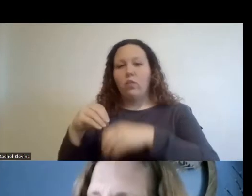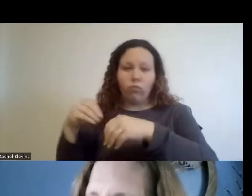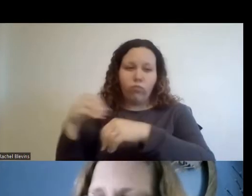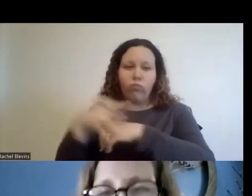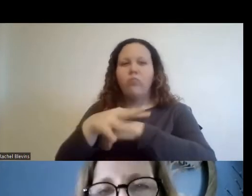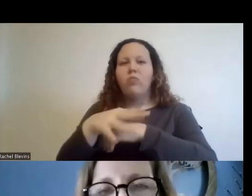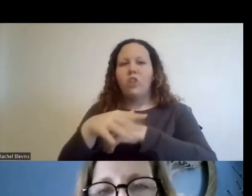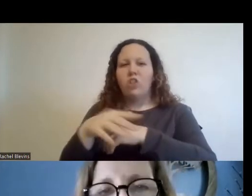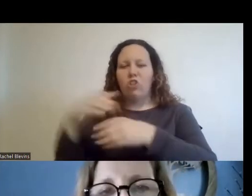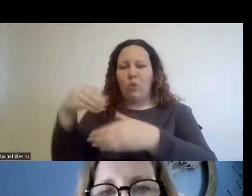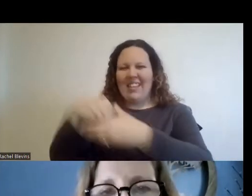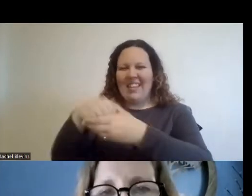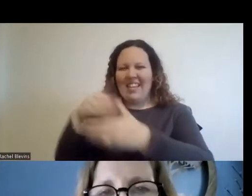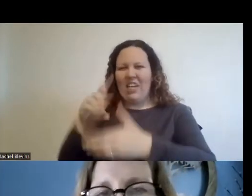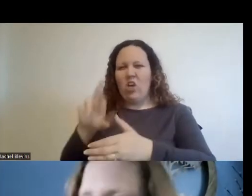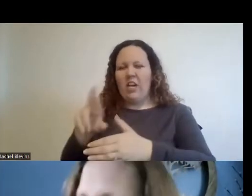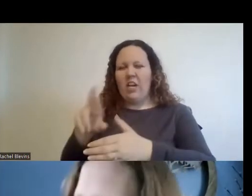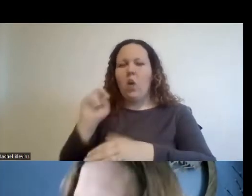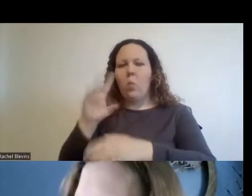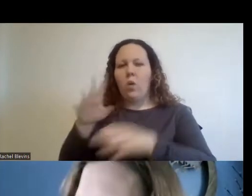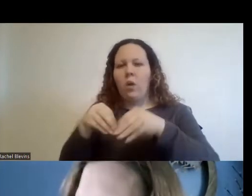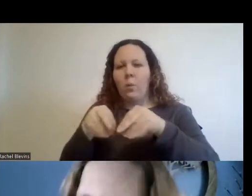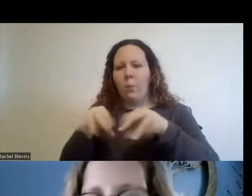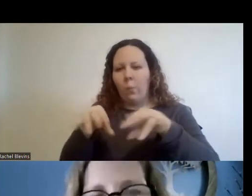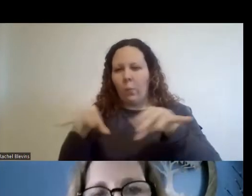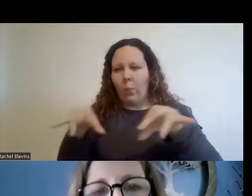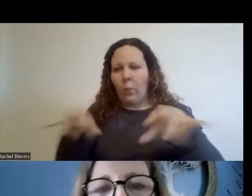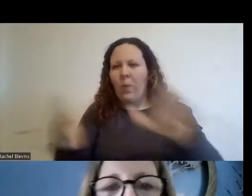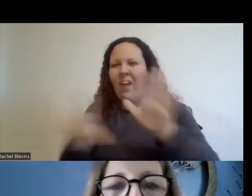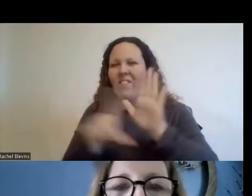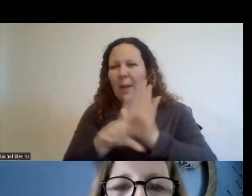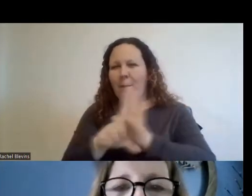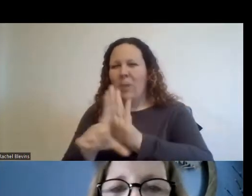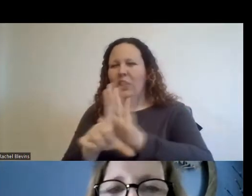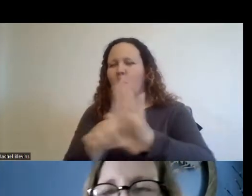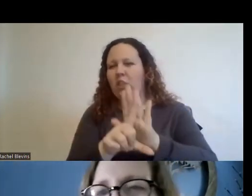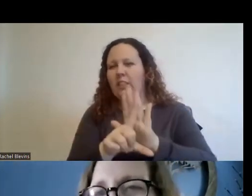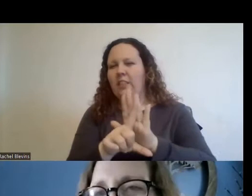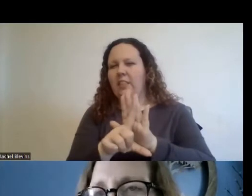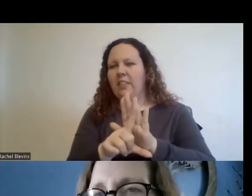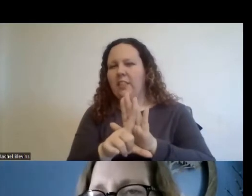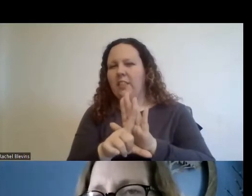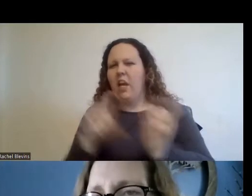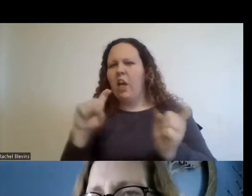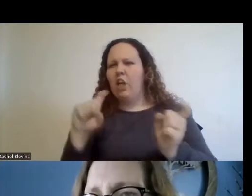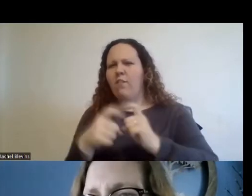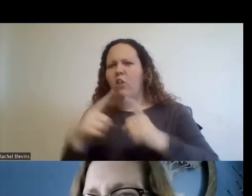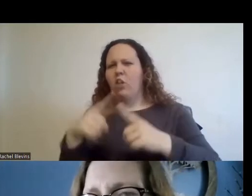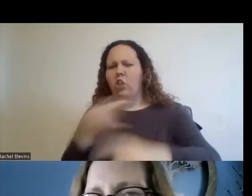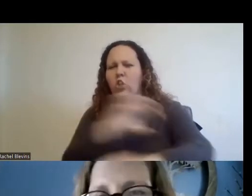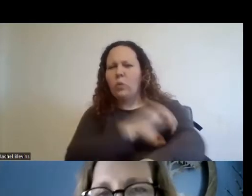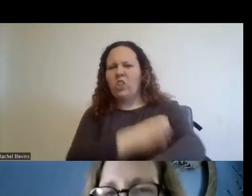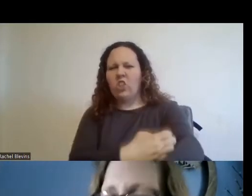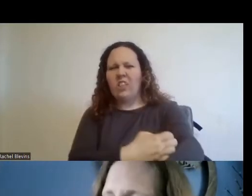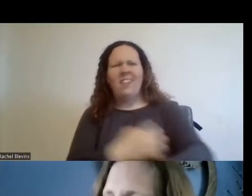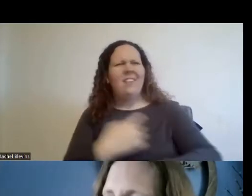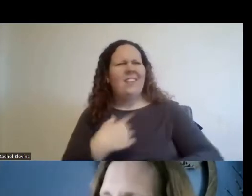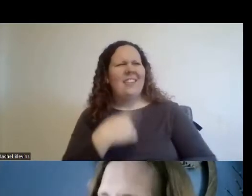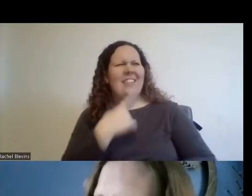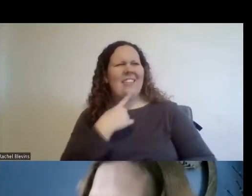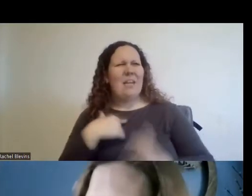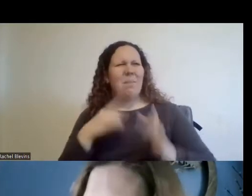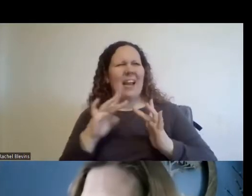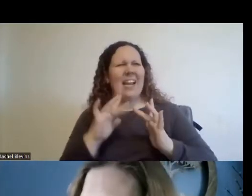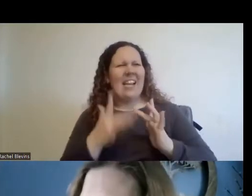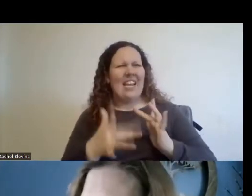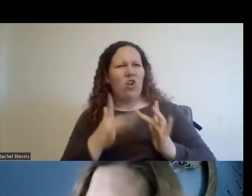cause vibrations that are converted into energy. It just said my internet connection is unstable. I